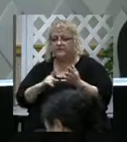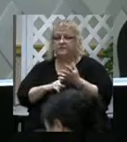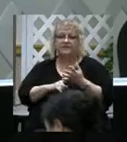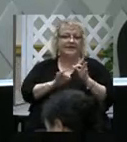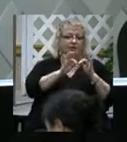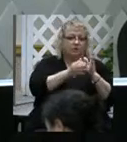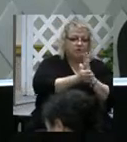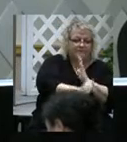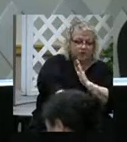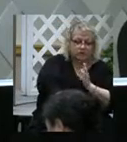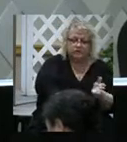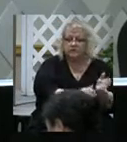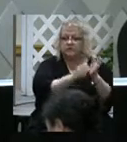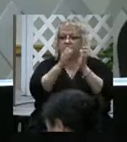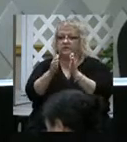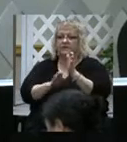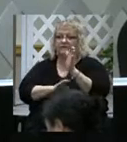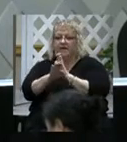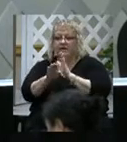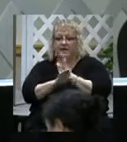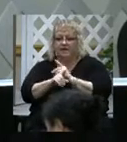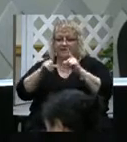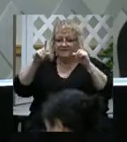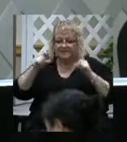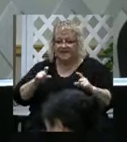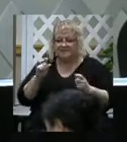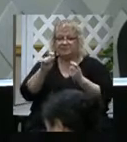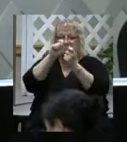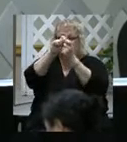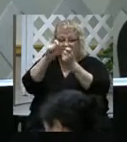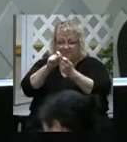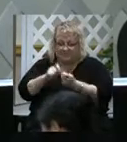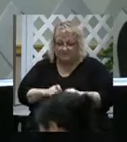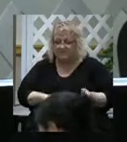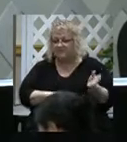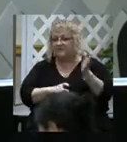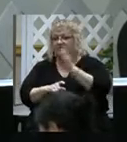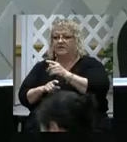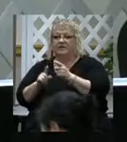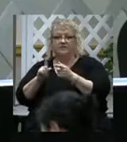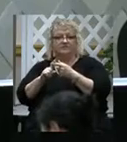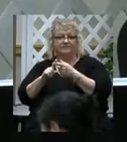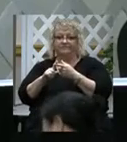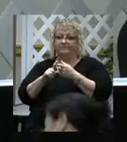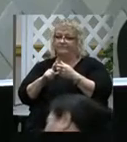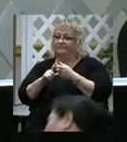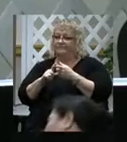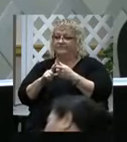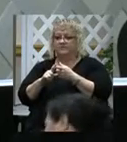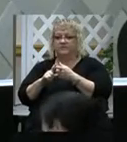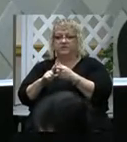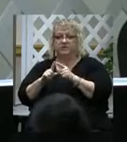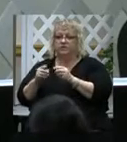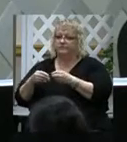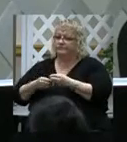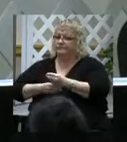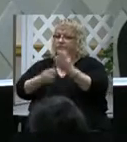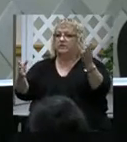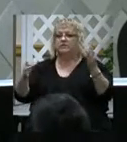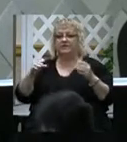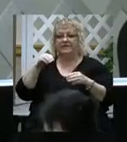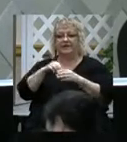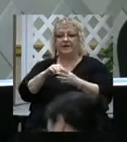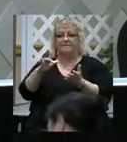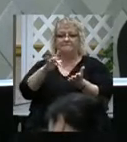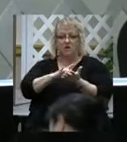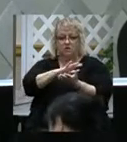proficiency guidelines, development of test specifications, review of related written materials circulated in DSHS and